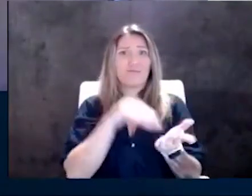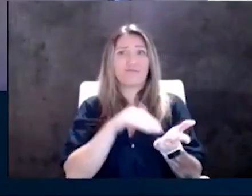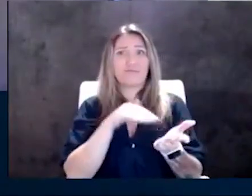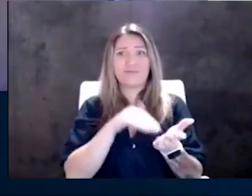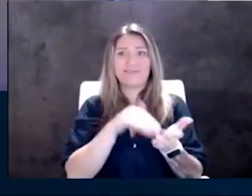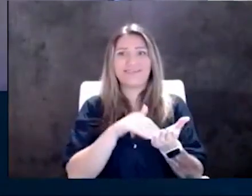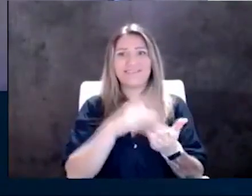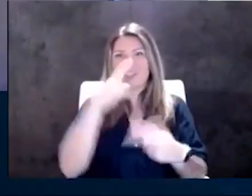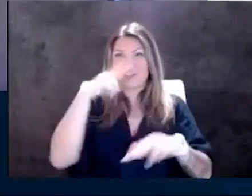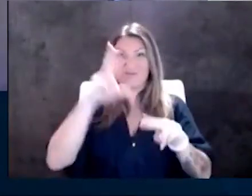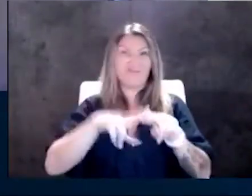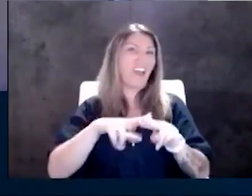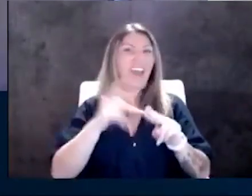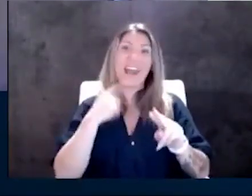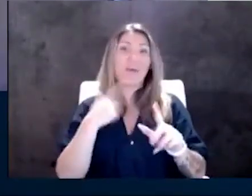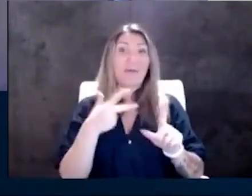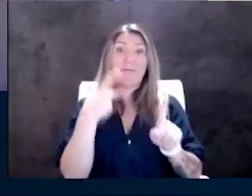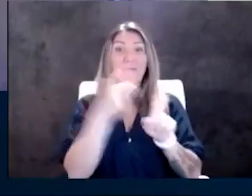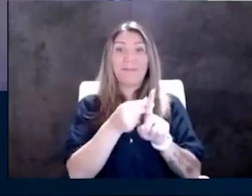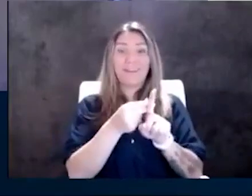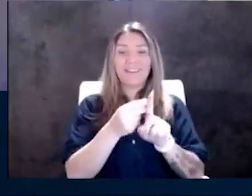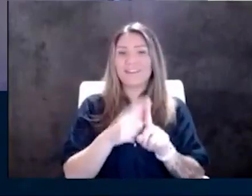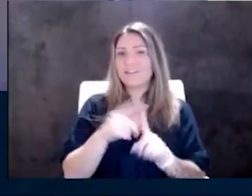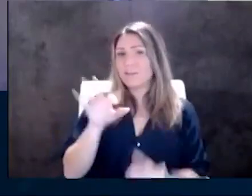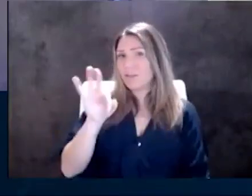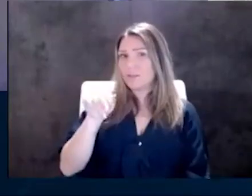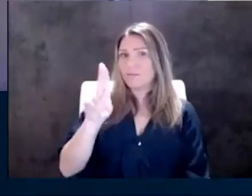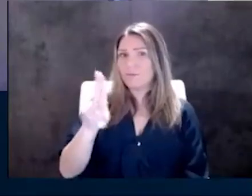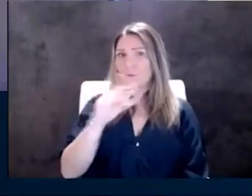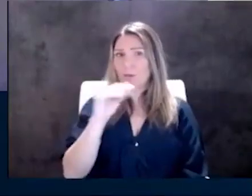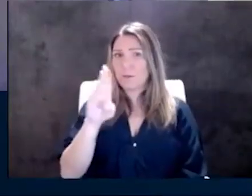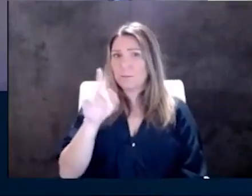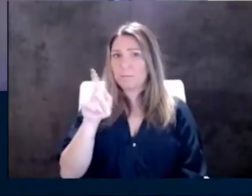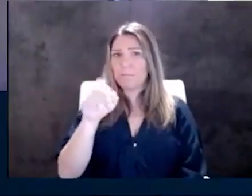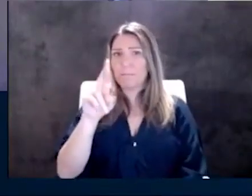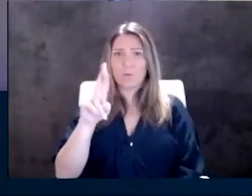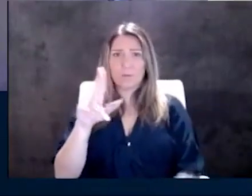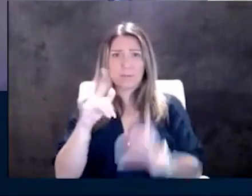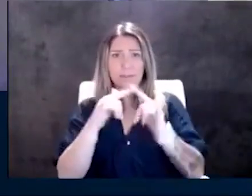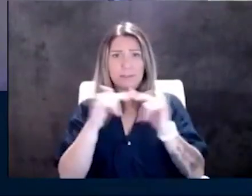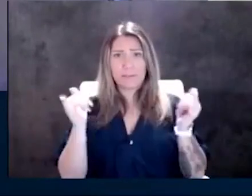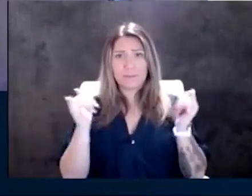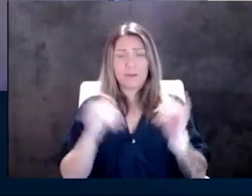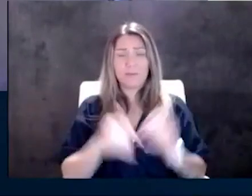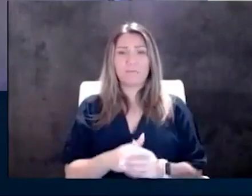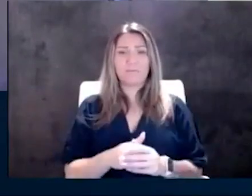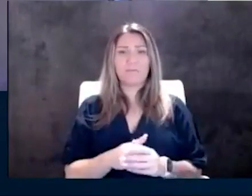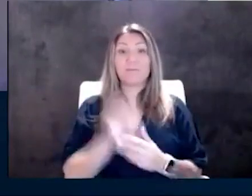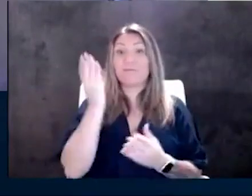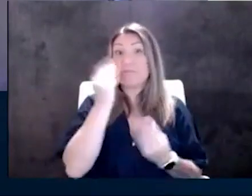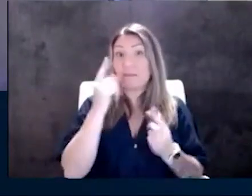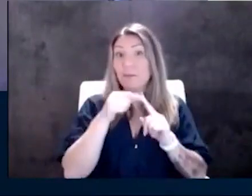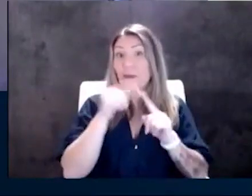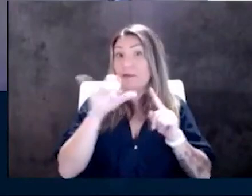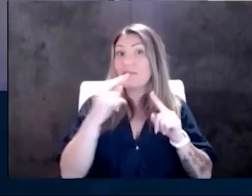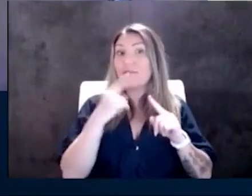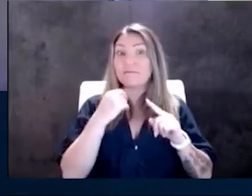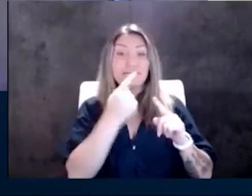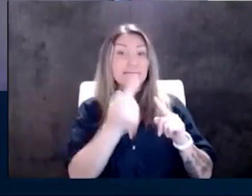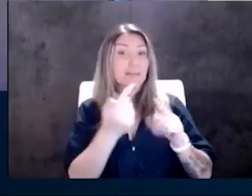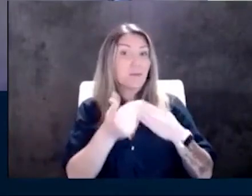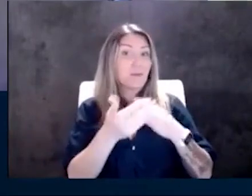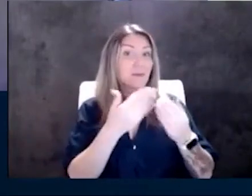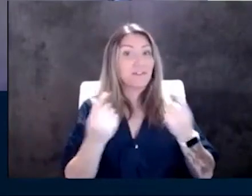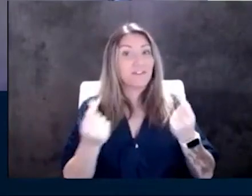So, just Hawk, see how I do. are we going to get our influenza and our booster on the same day? I'll have to think about that. That's whatever you tell me to do. I'm going to do right I here had someone on just the program. ask on